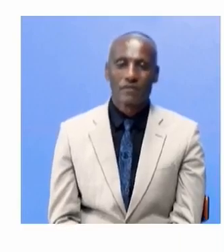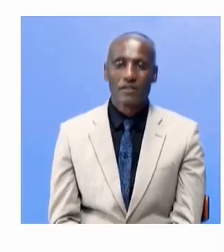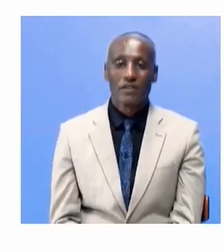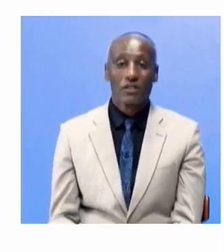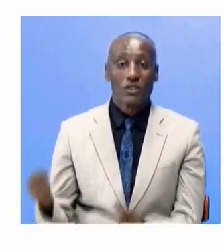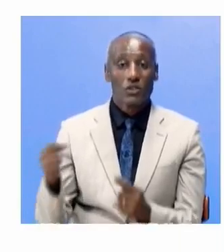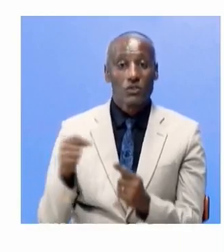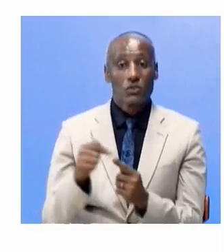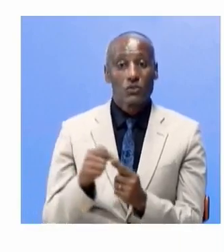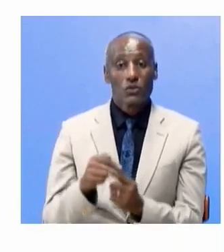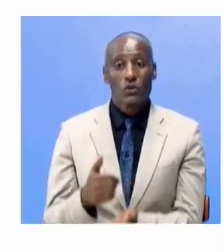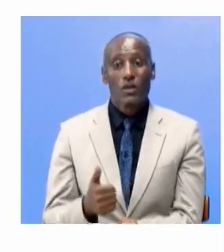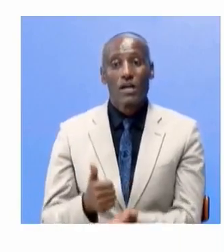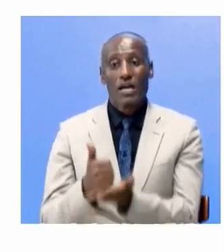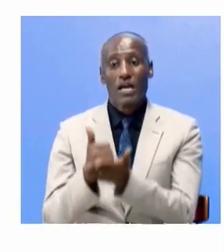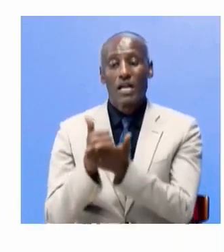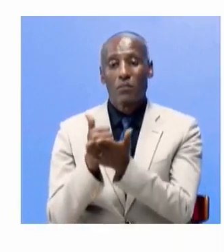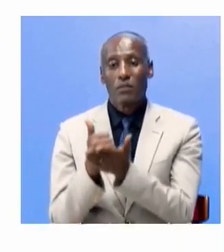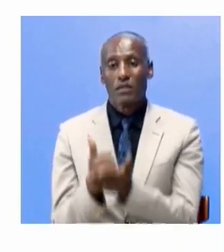help